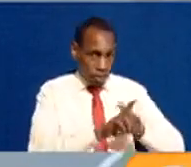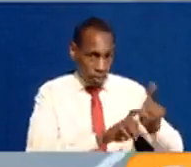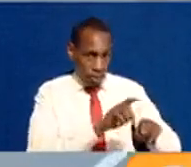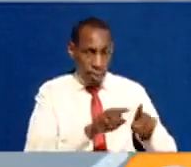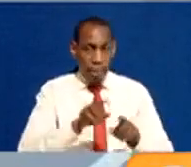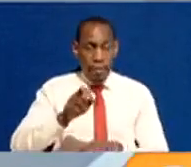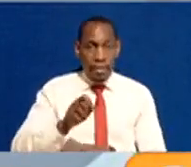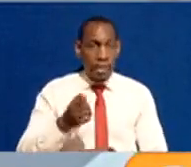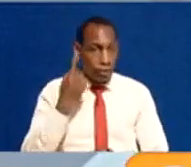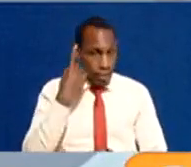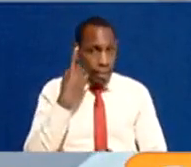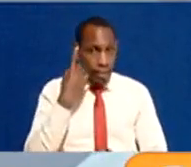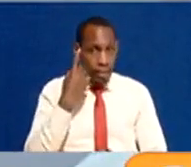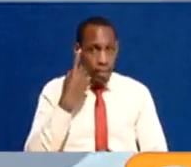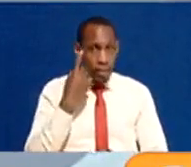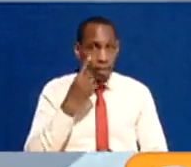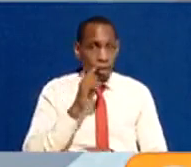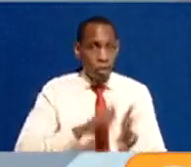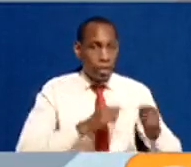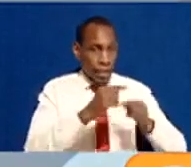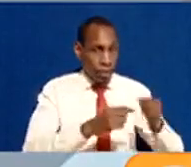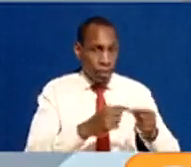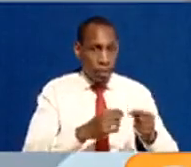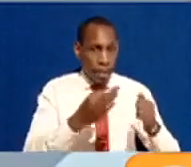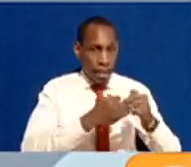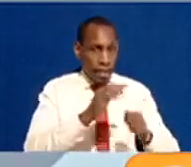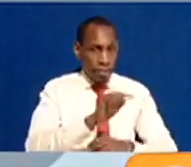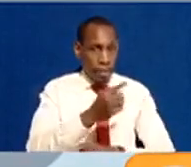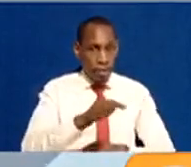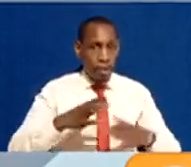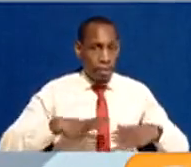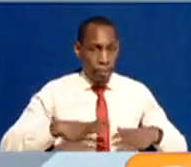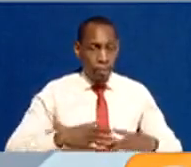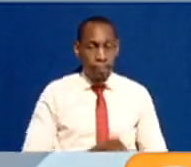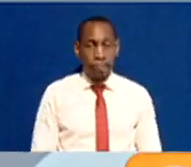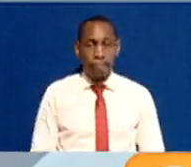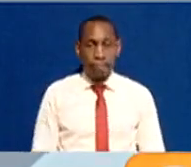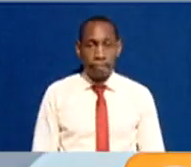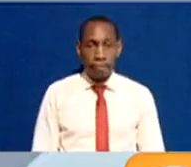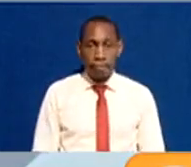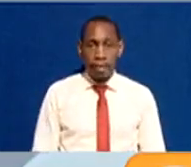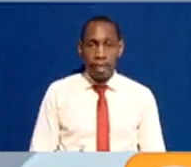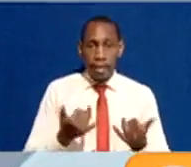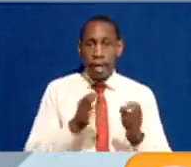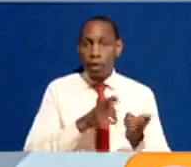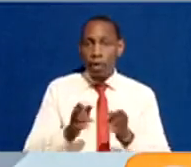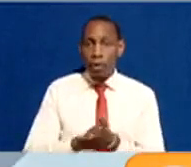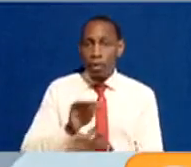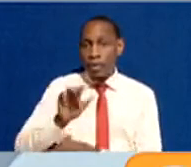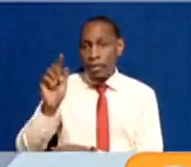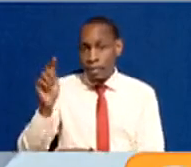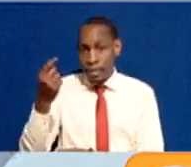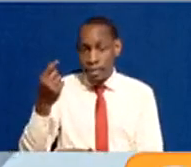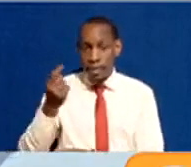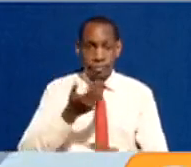and we must seek to understand what is going on with these 8 million Kenyans. You know, we typically ask the president